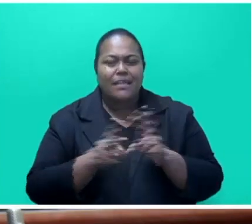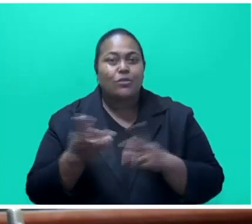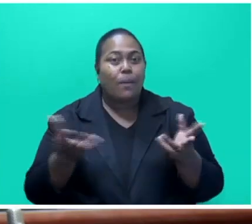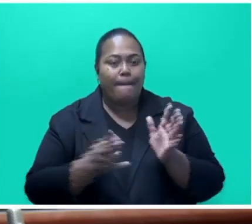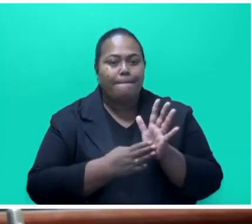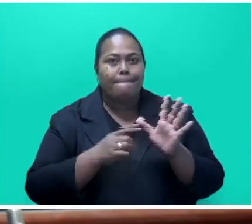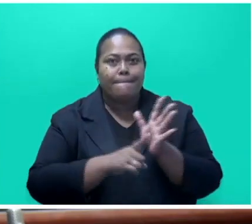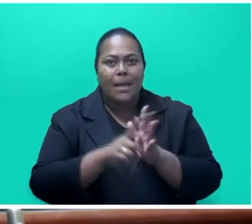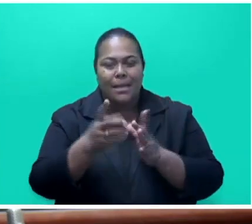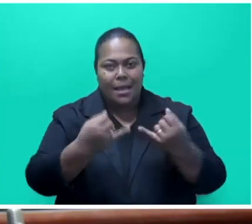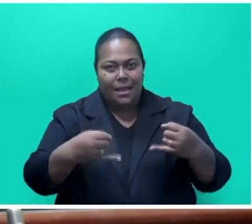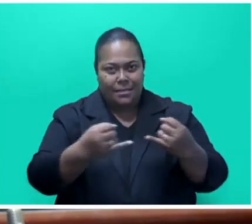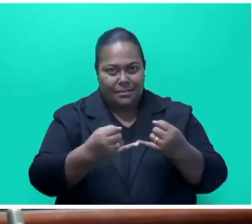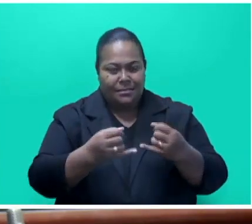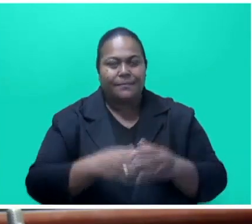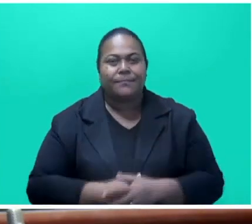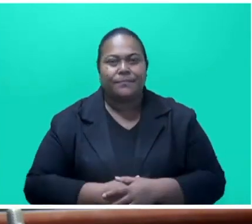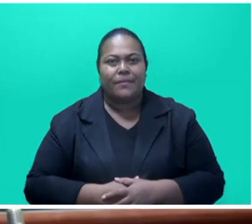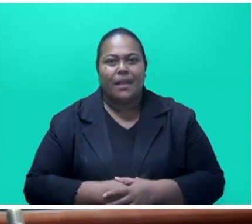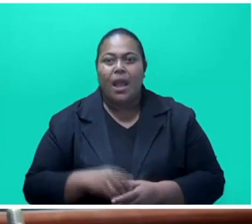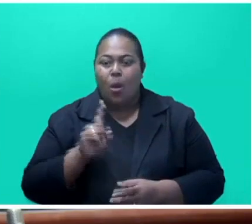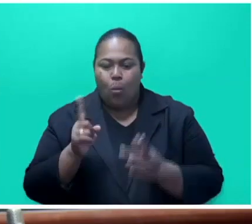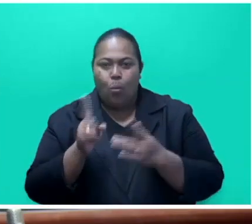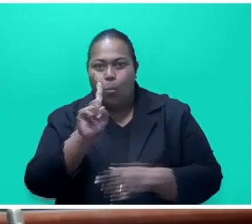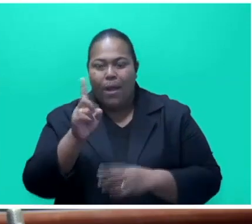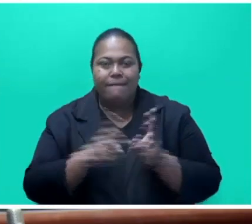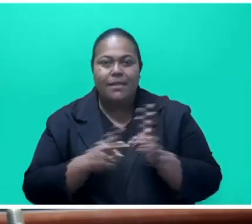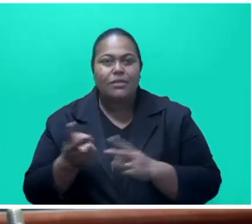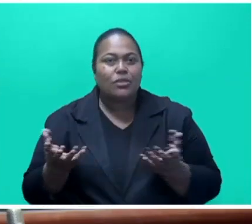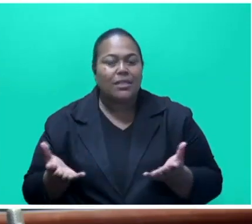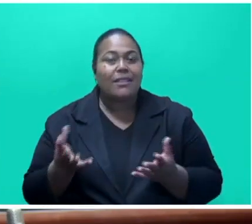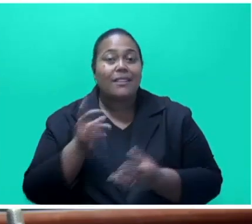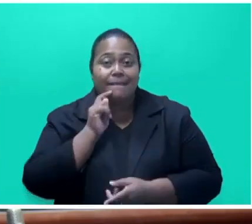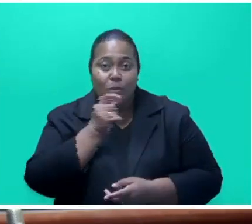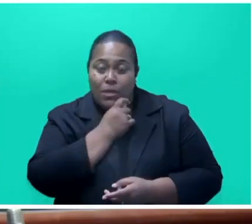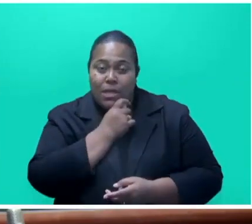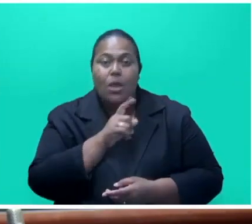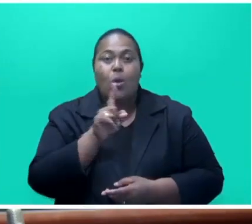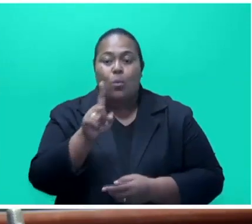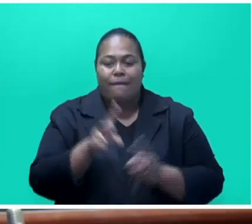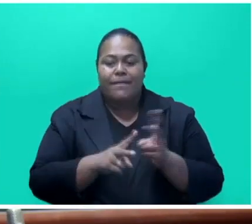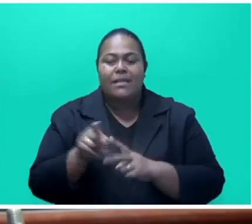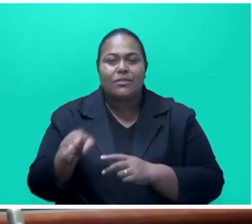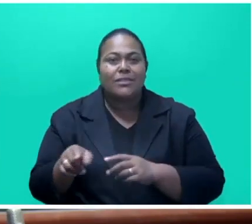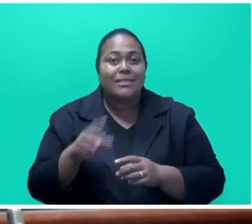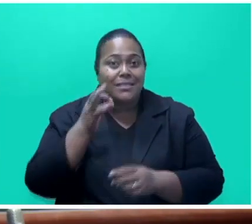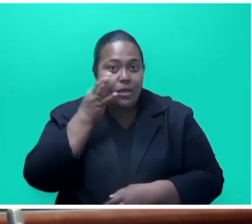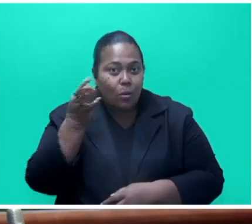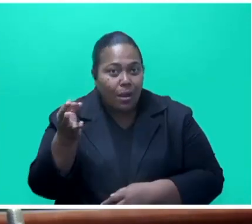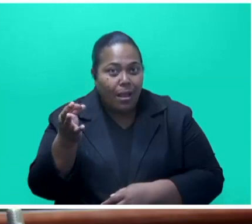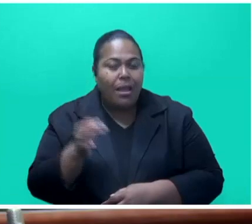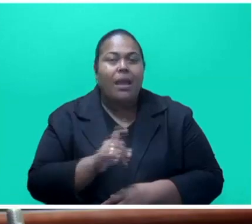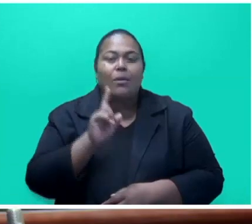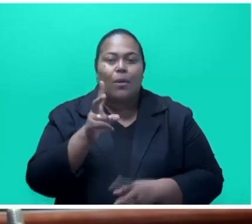Village in Somosomo, Taveuni, Navola Village in Singatoka, and Navolao